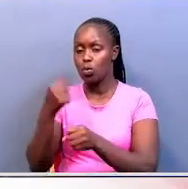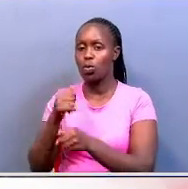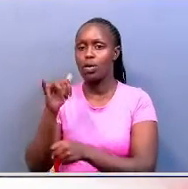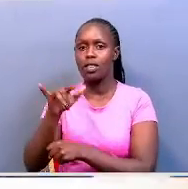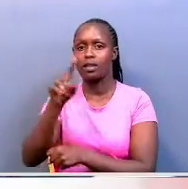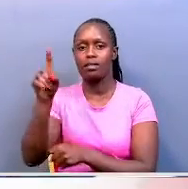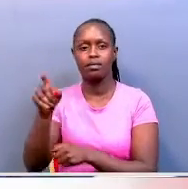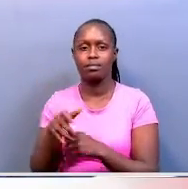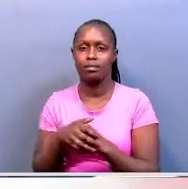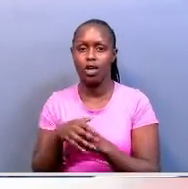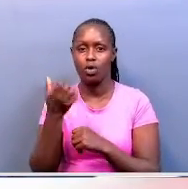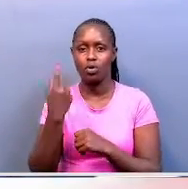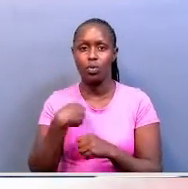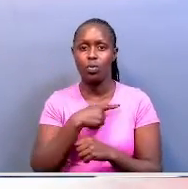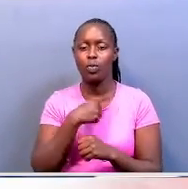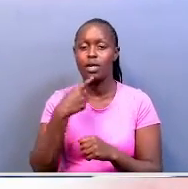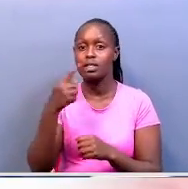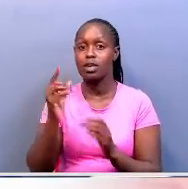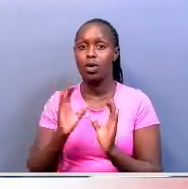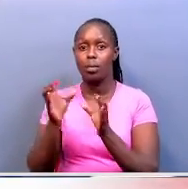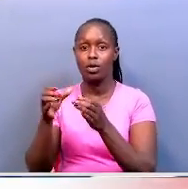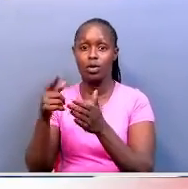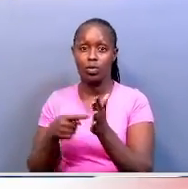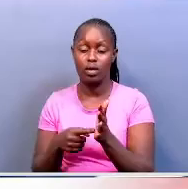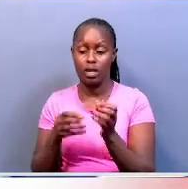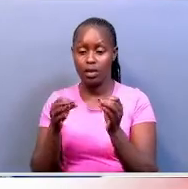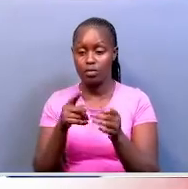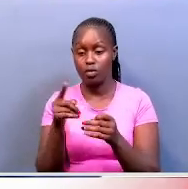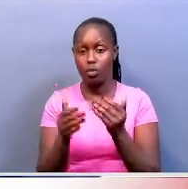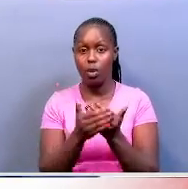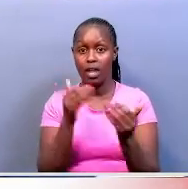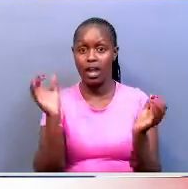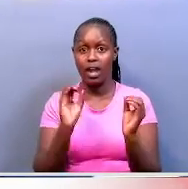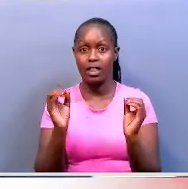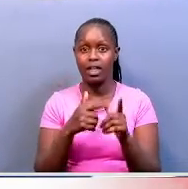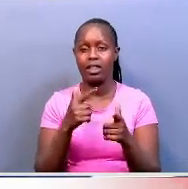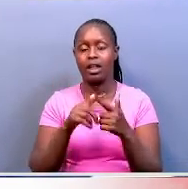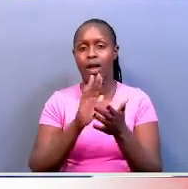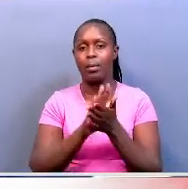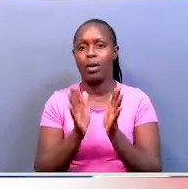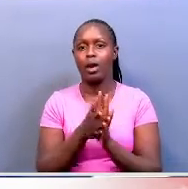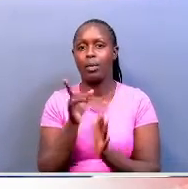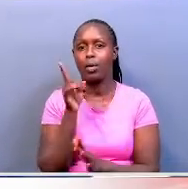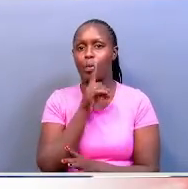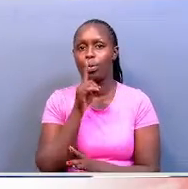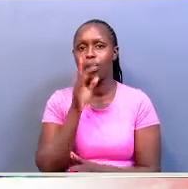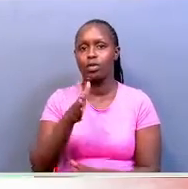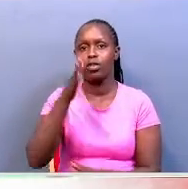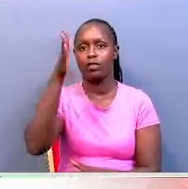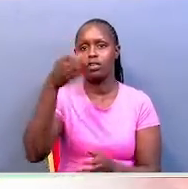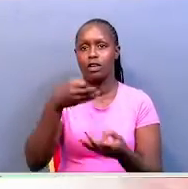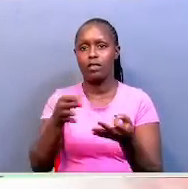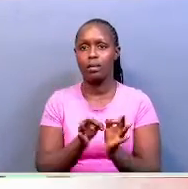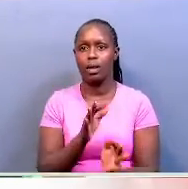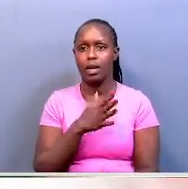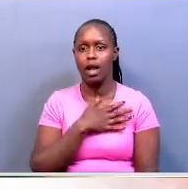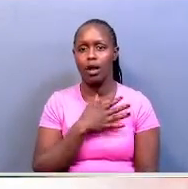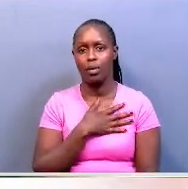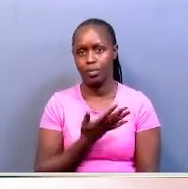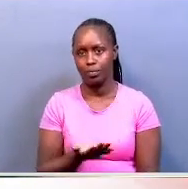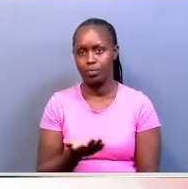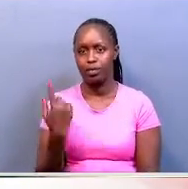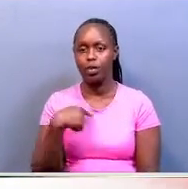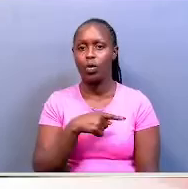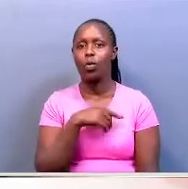to tell the community that if we do not take care, then it is a great threat to the future of our families. Wengine wa mama